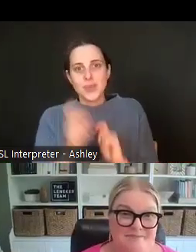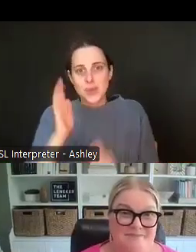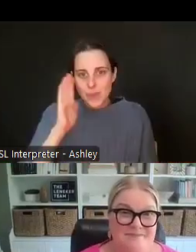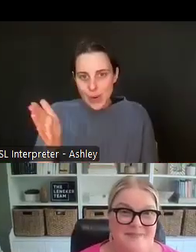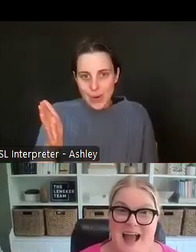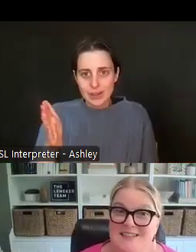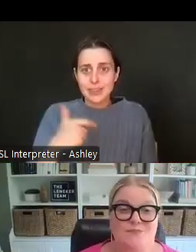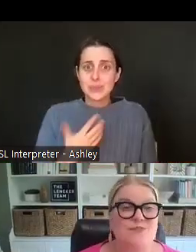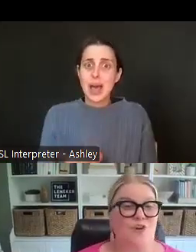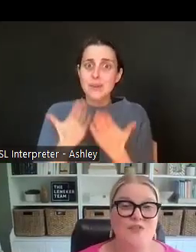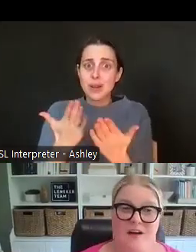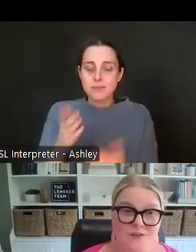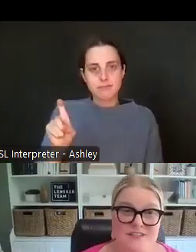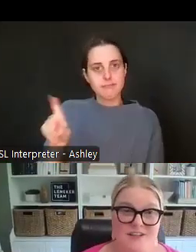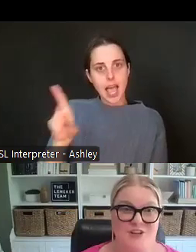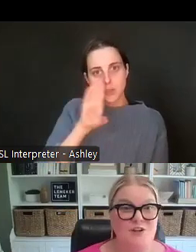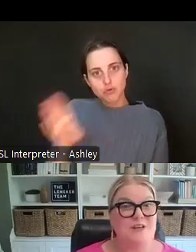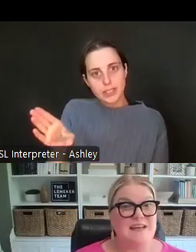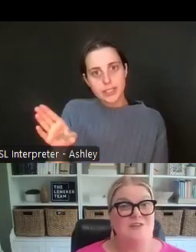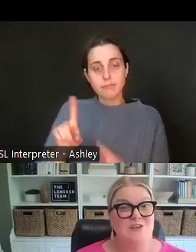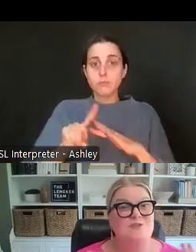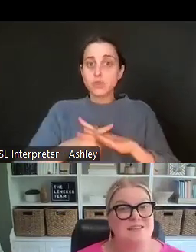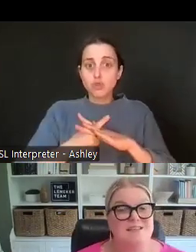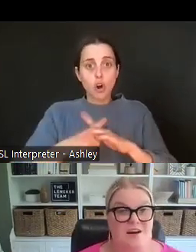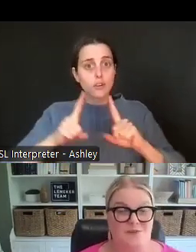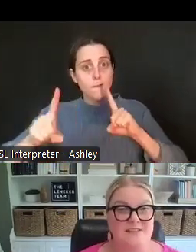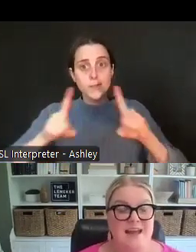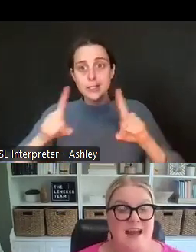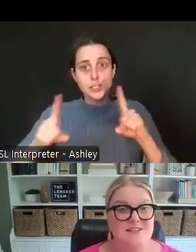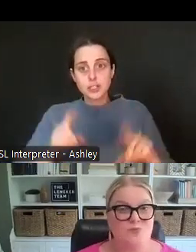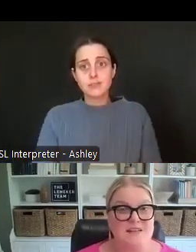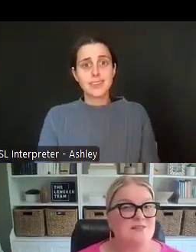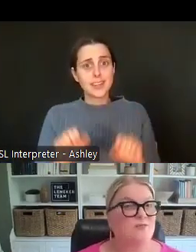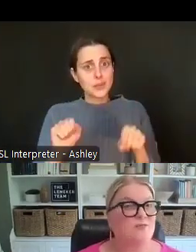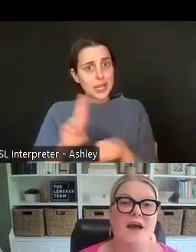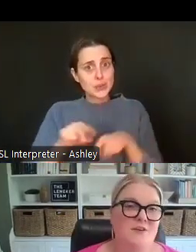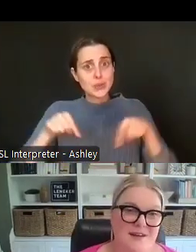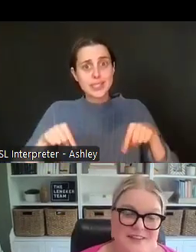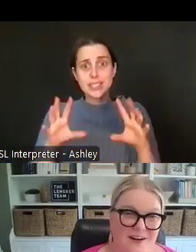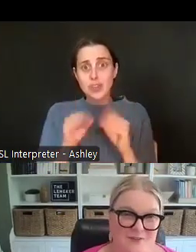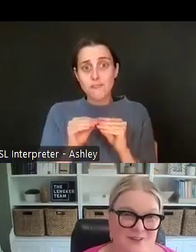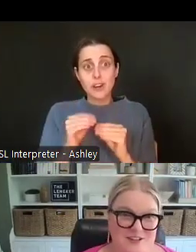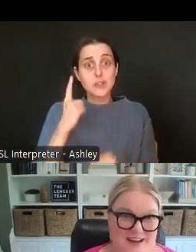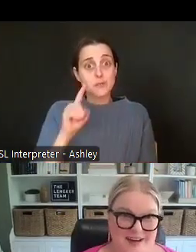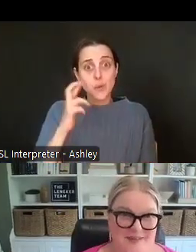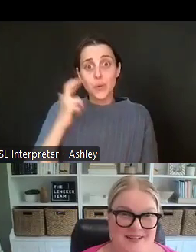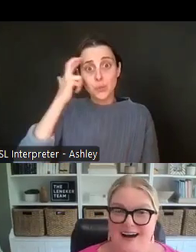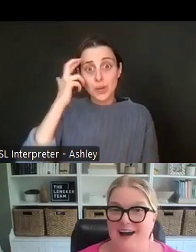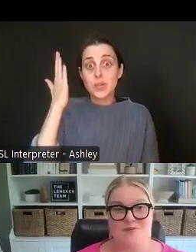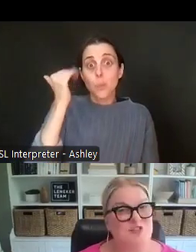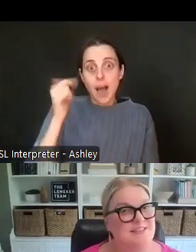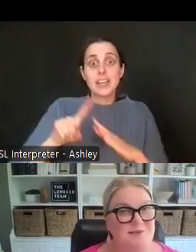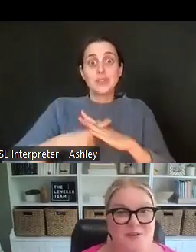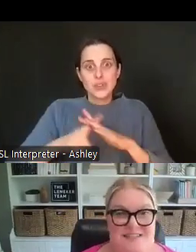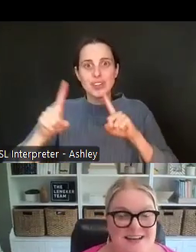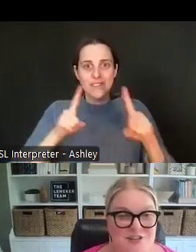them. Ask them, start the conversation, and you could even use this conference as a reason of why you're having the conversation now. I